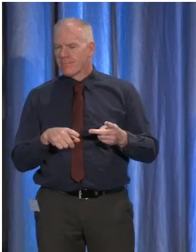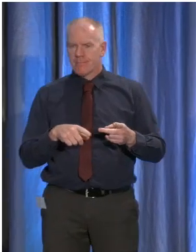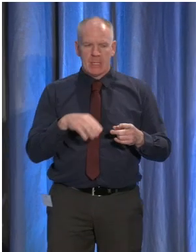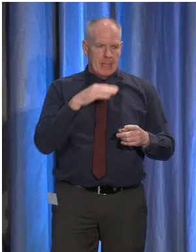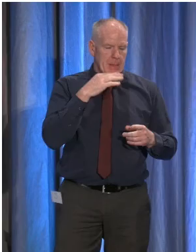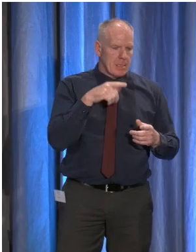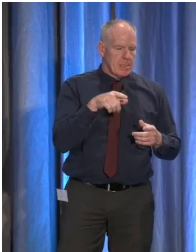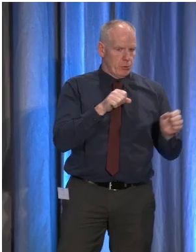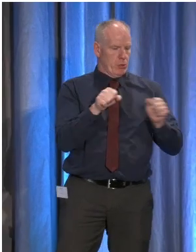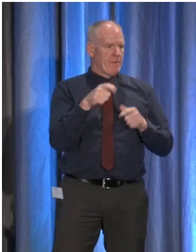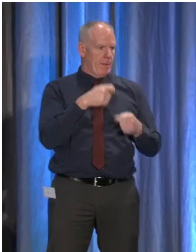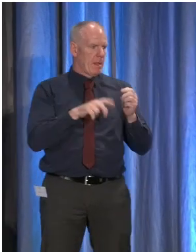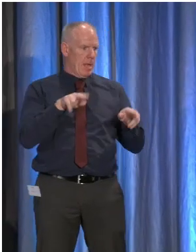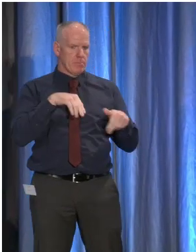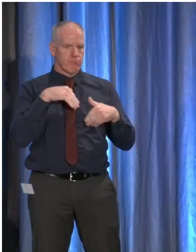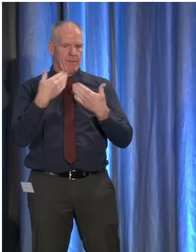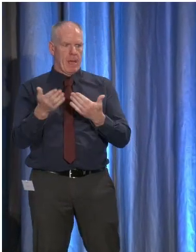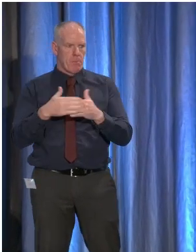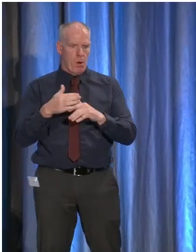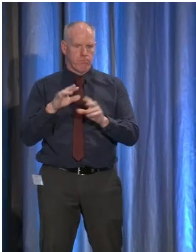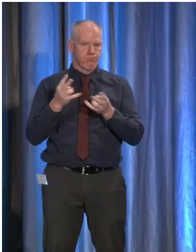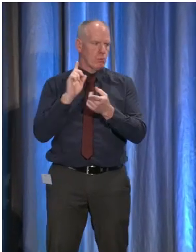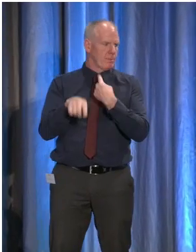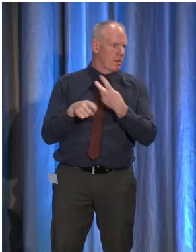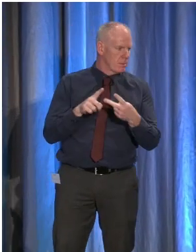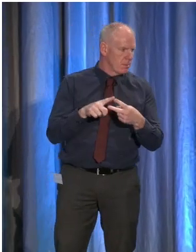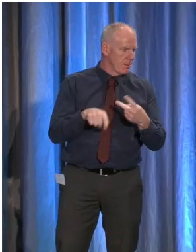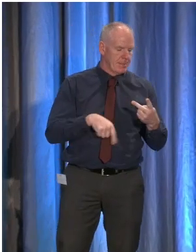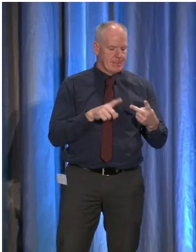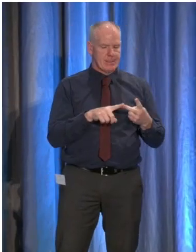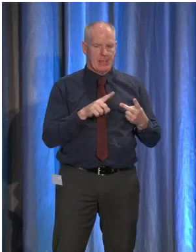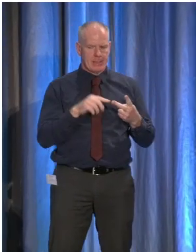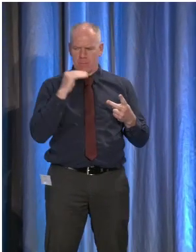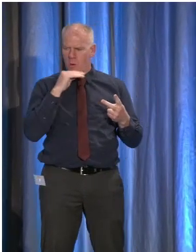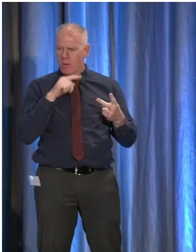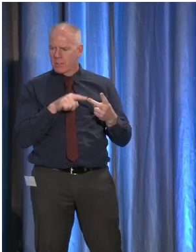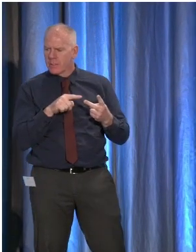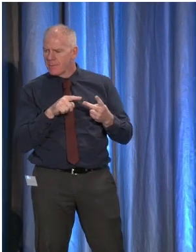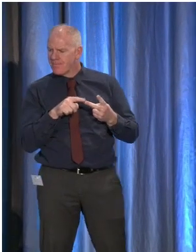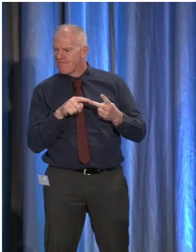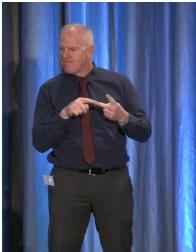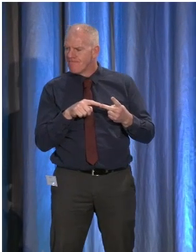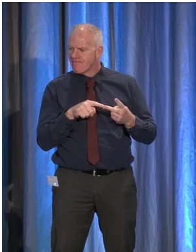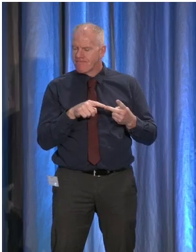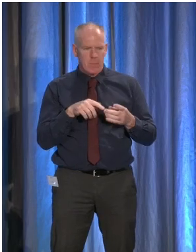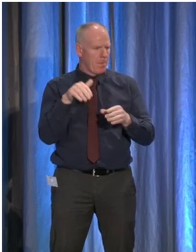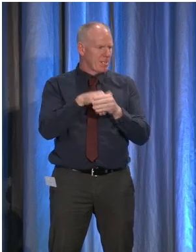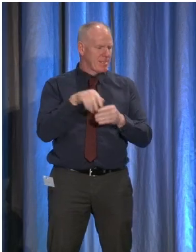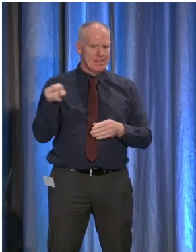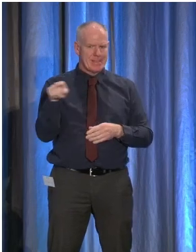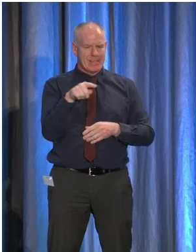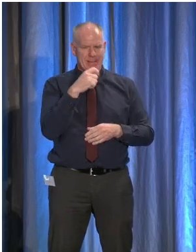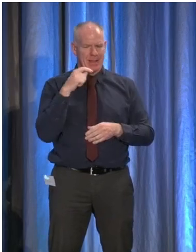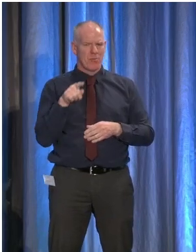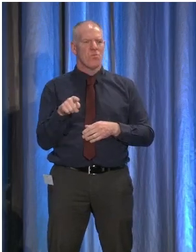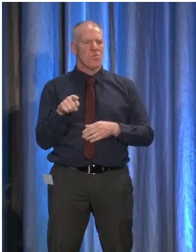so that the services can be more responsive. The second is an important one. Our participants were telling